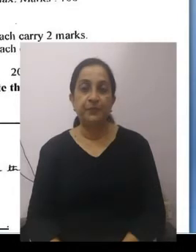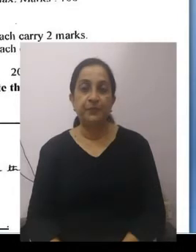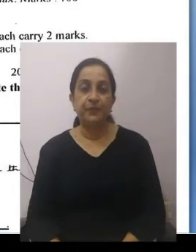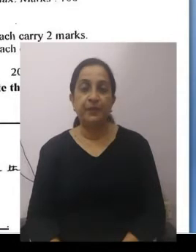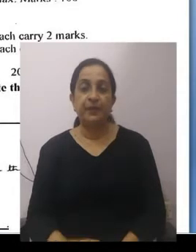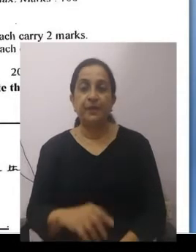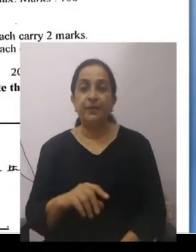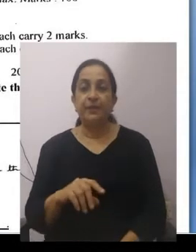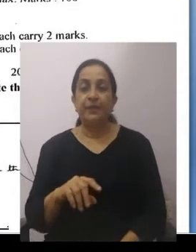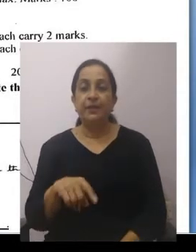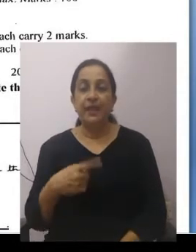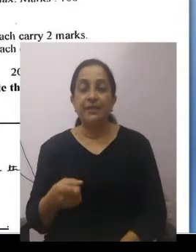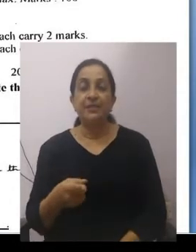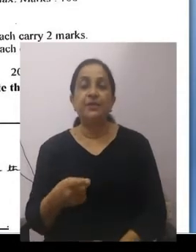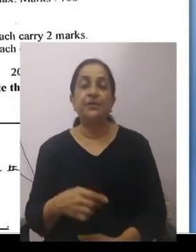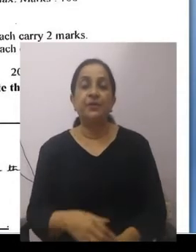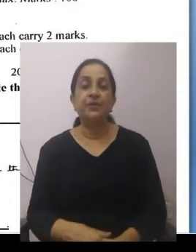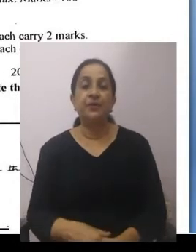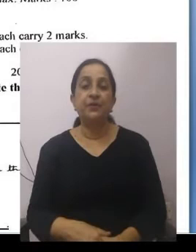Next, let us go to